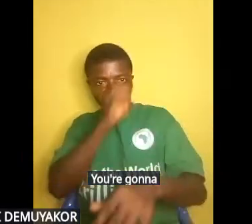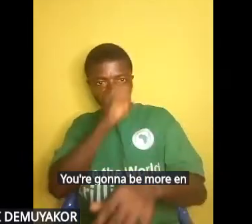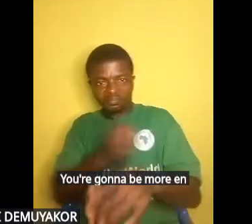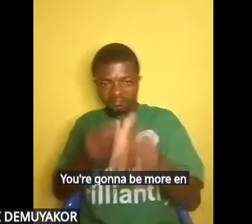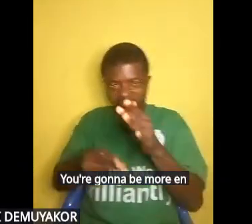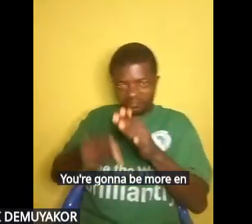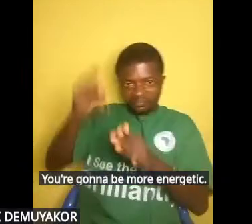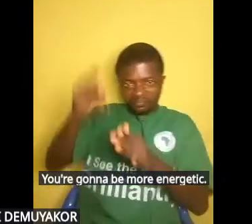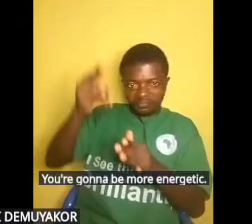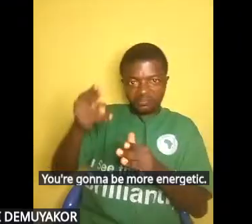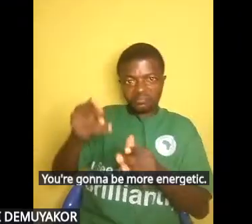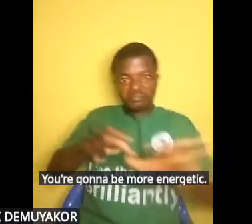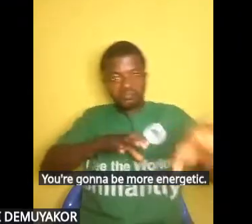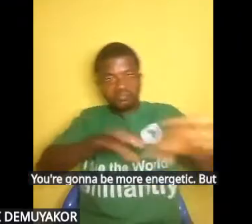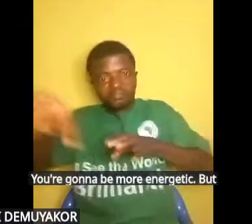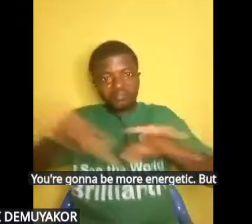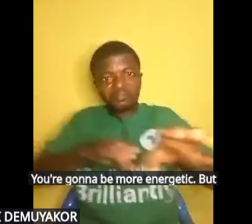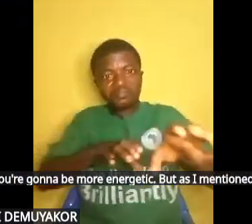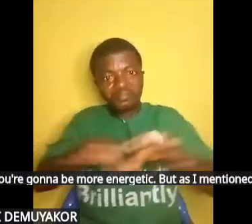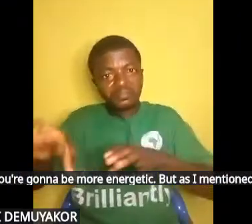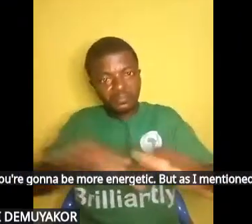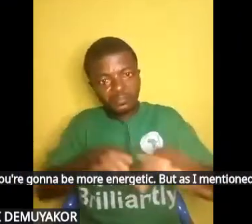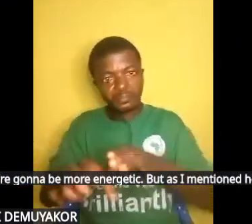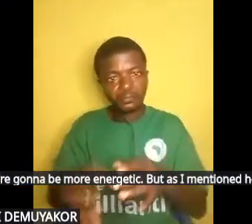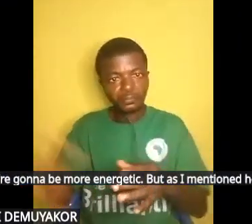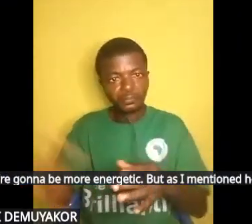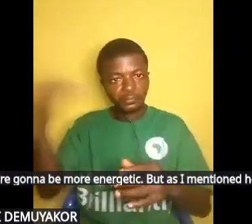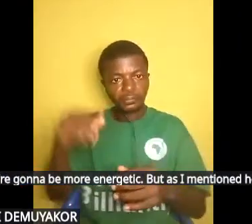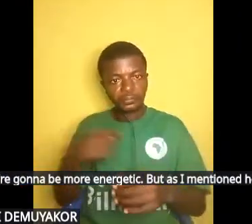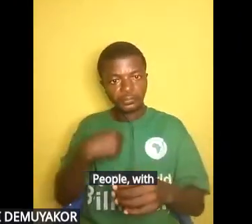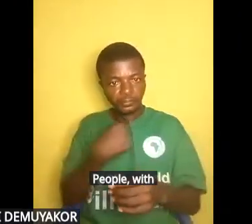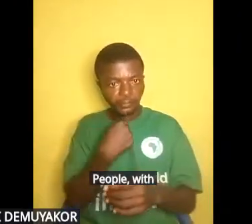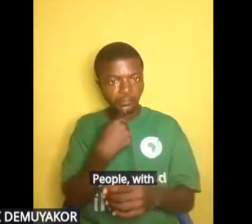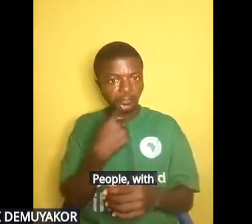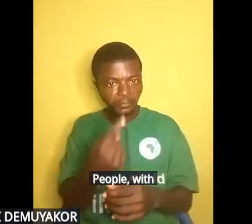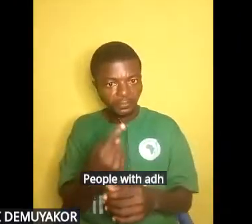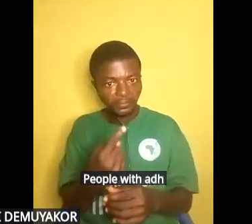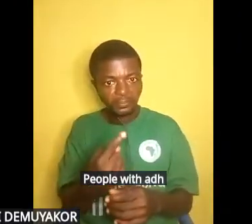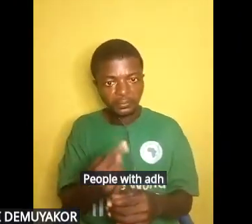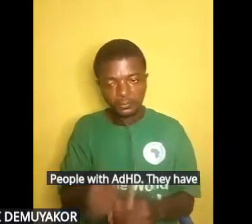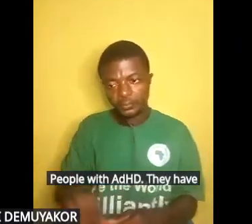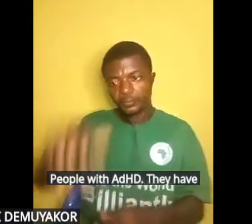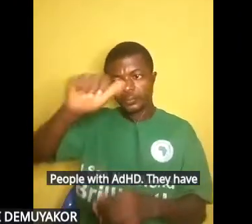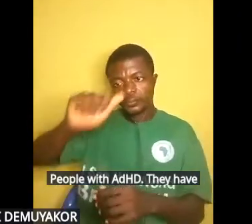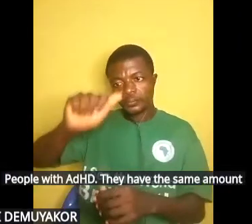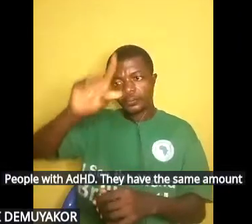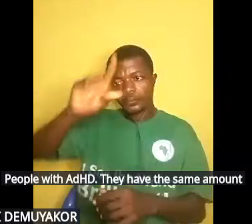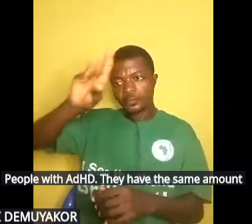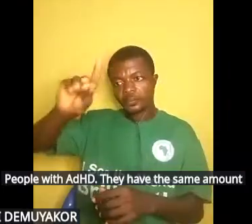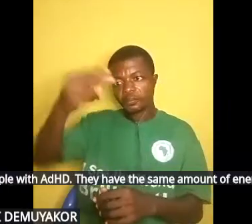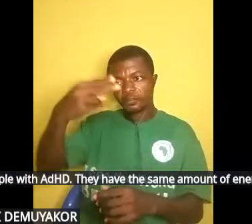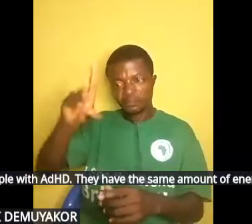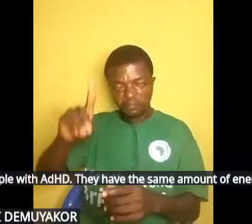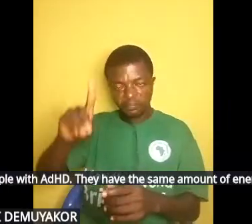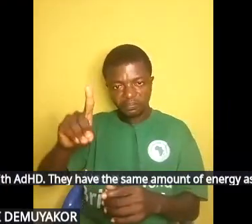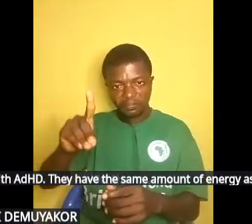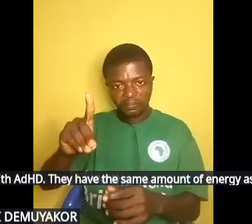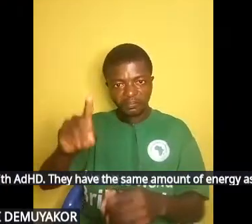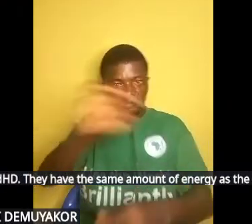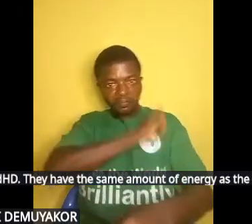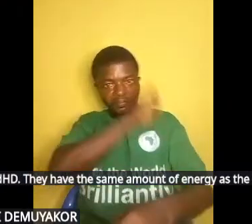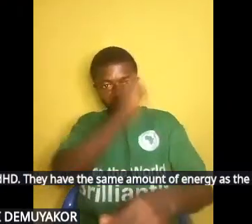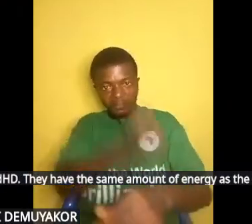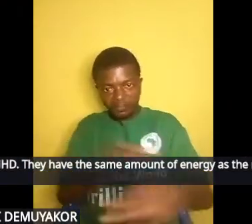energetic. But as I mentioned, how people with ADHD, they have the same amount of energy as the rest of us, but it's